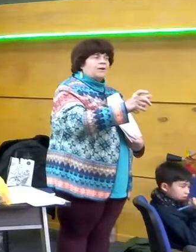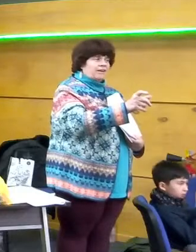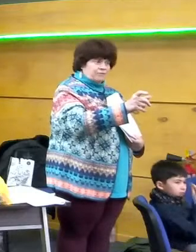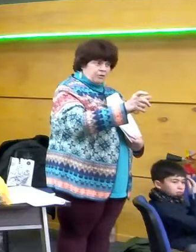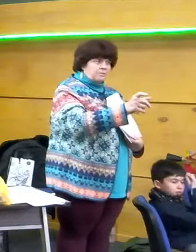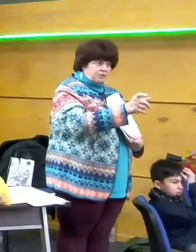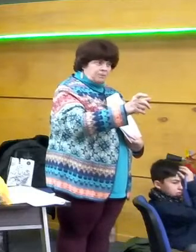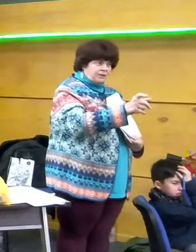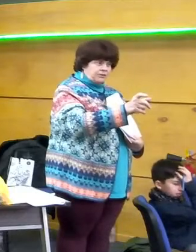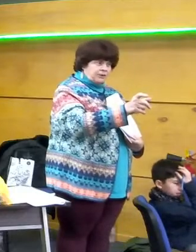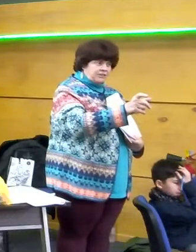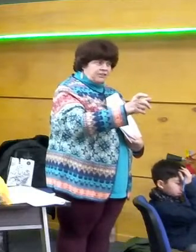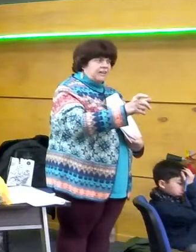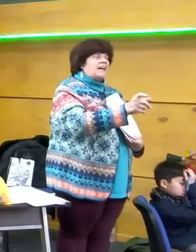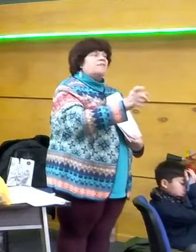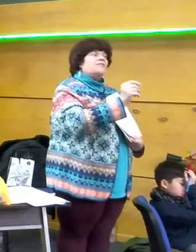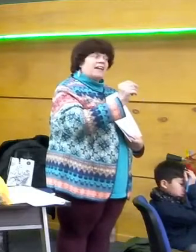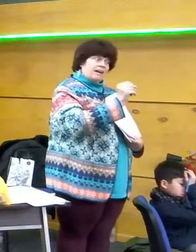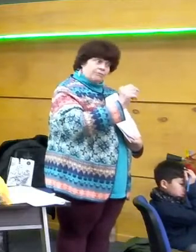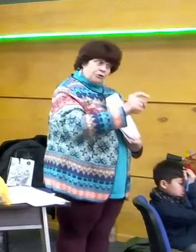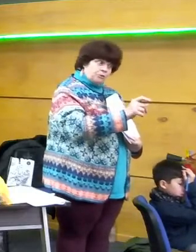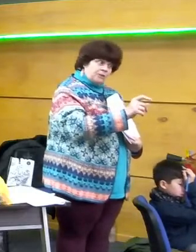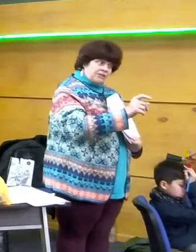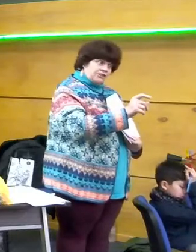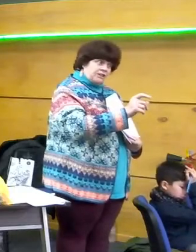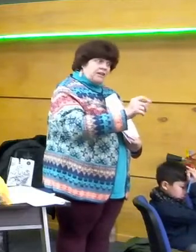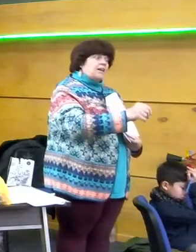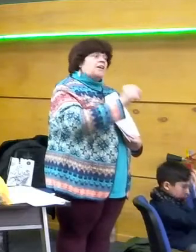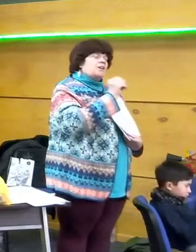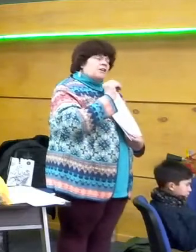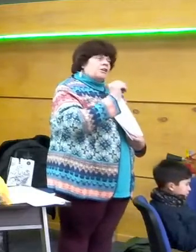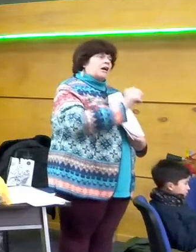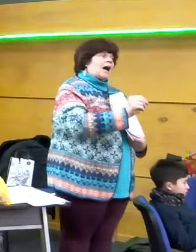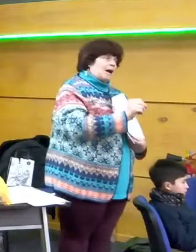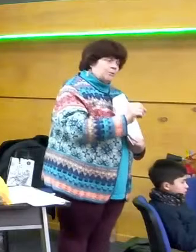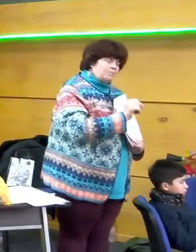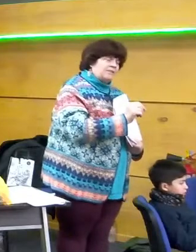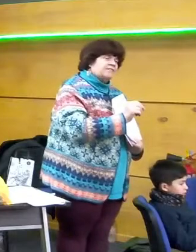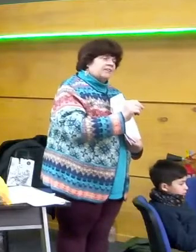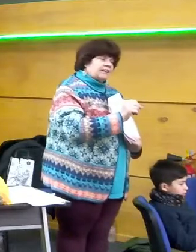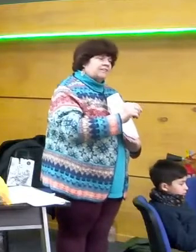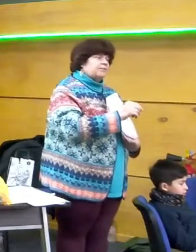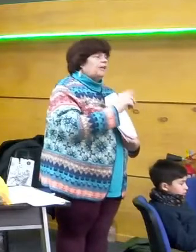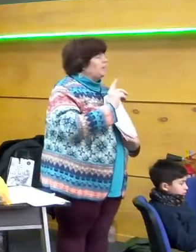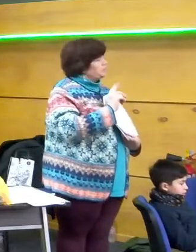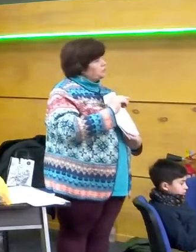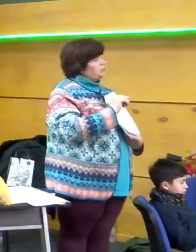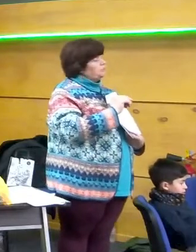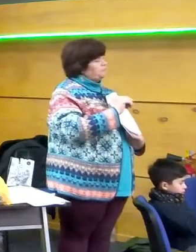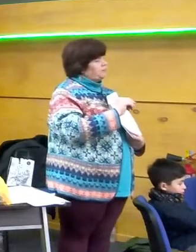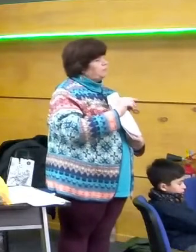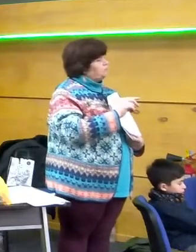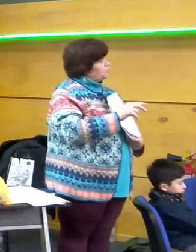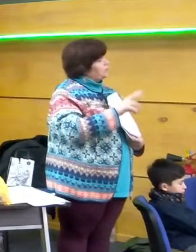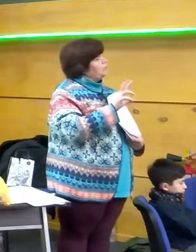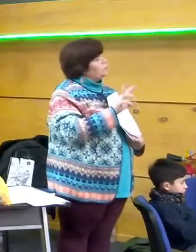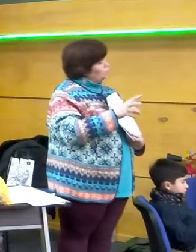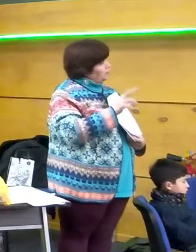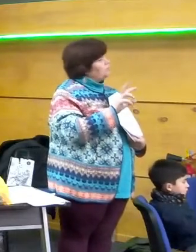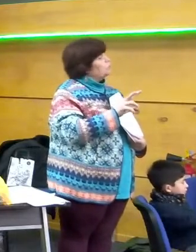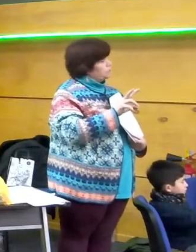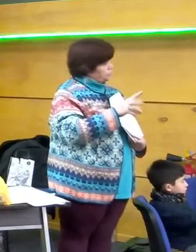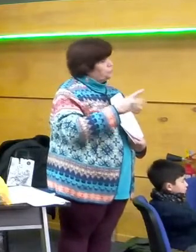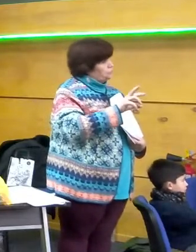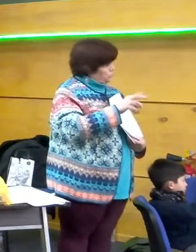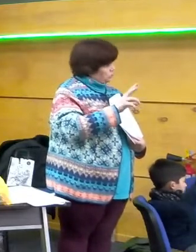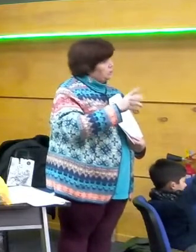they don't have very much punctuation. Yeah. If they have too much, I would be selective, and it shouldn't be more than